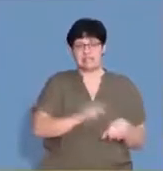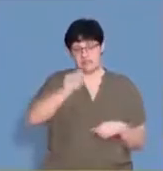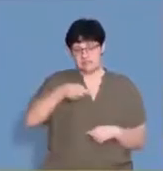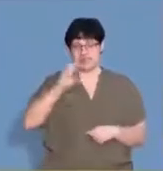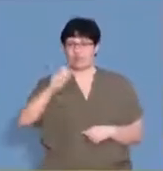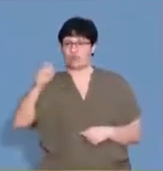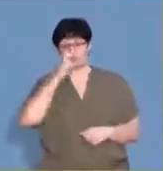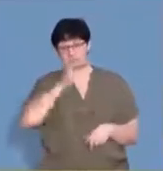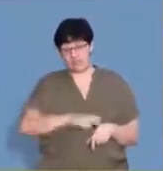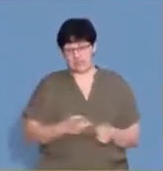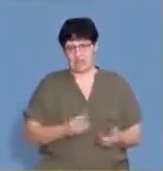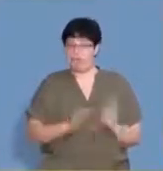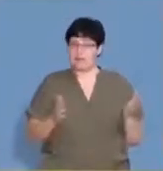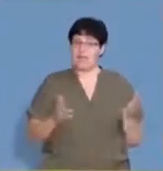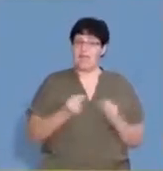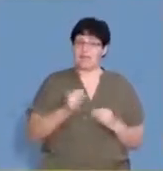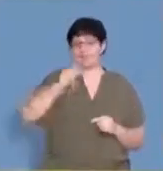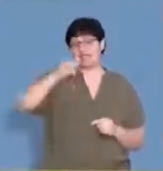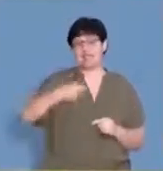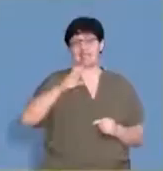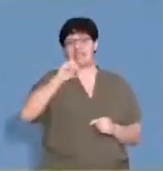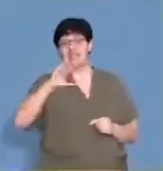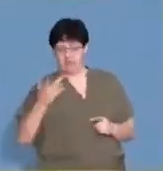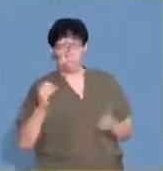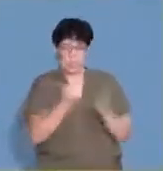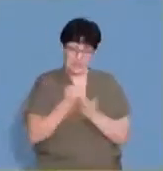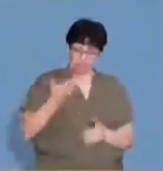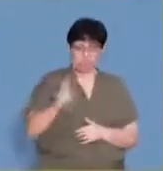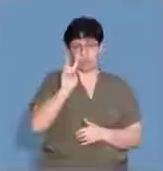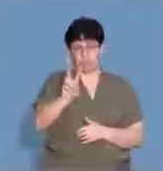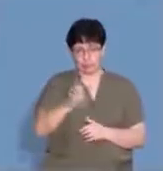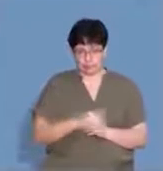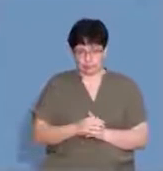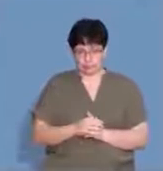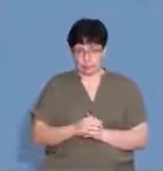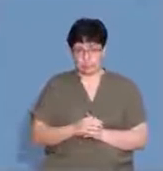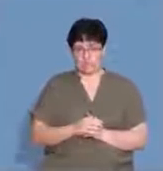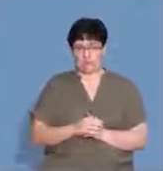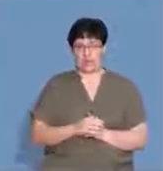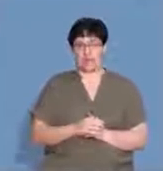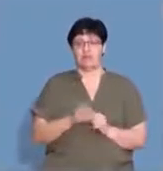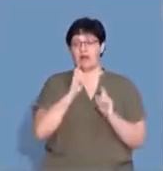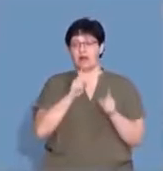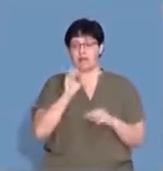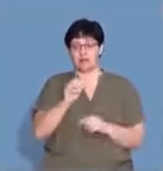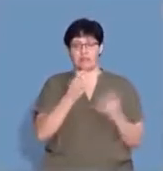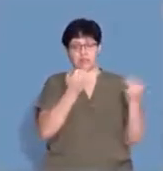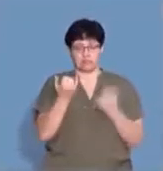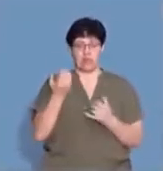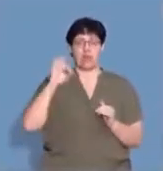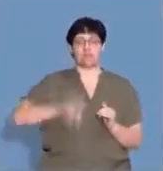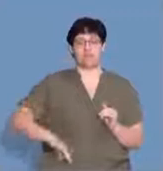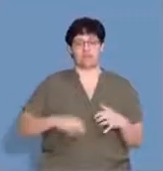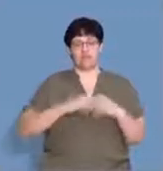2 decimal places. But if there was a decimal at all, must be 2 decimal places. Have I answered the question? It says calculate the